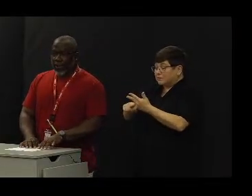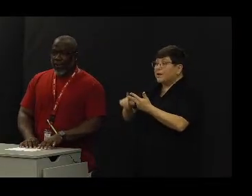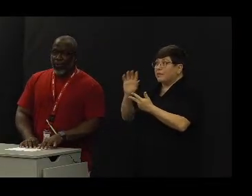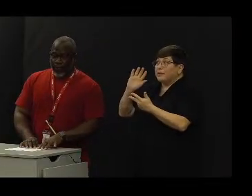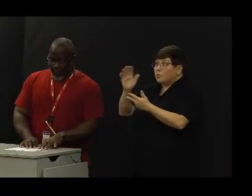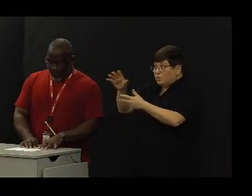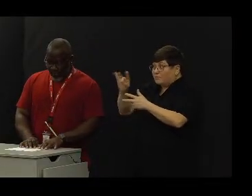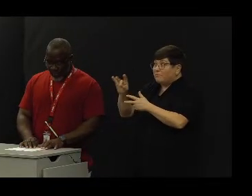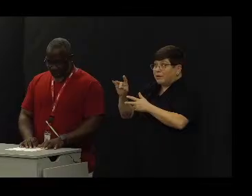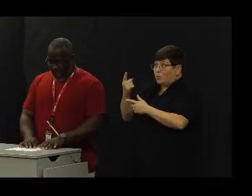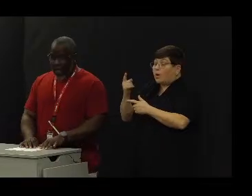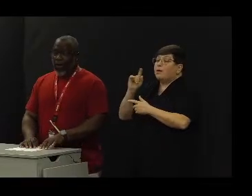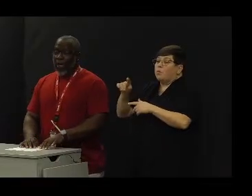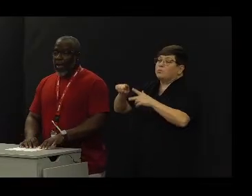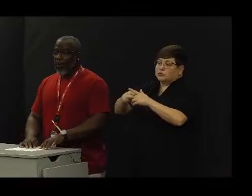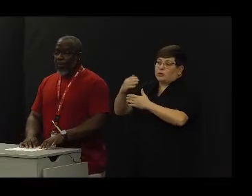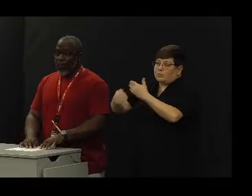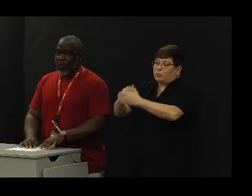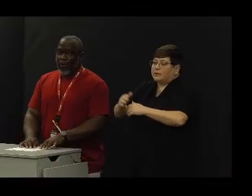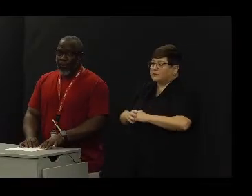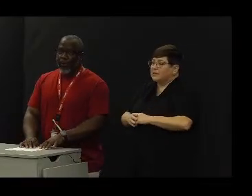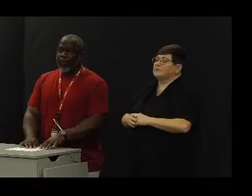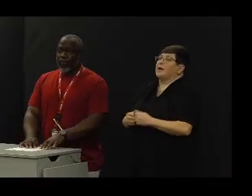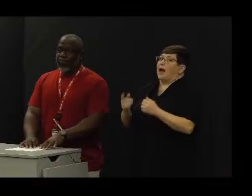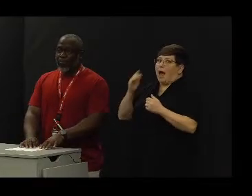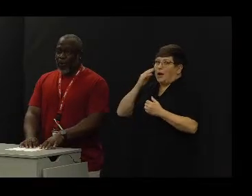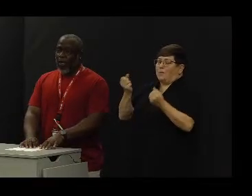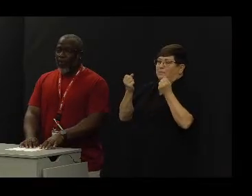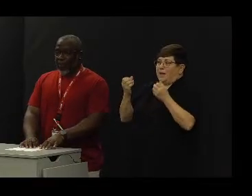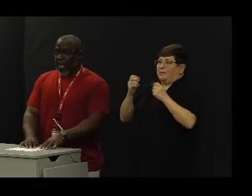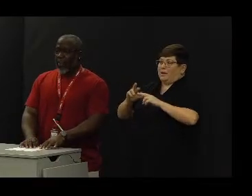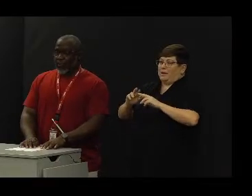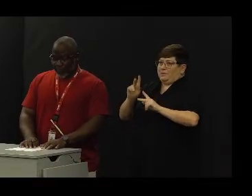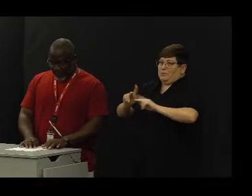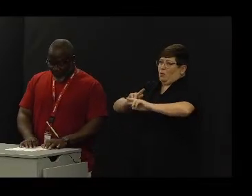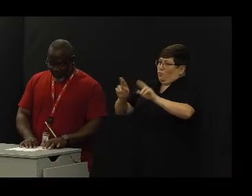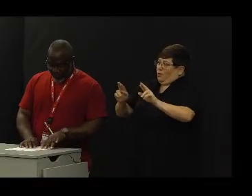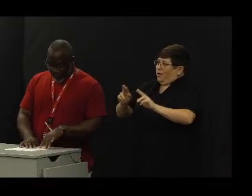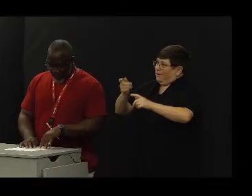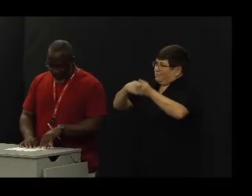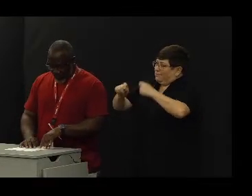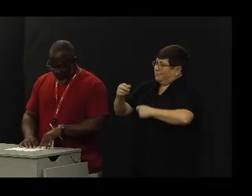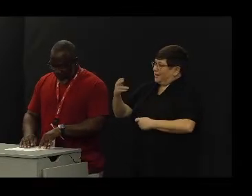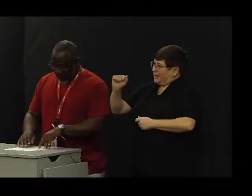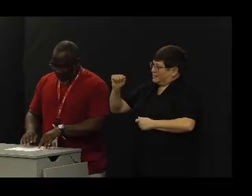very soon. I know a lot of people will be ready for that.